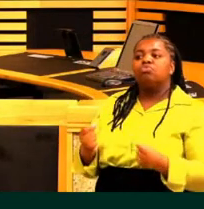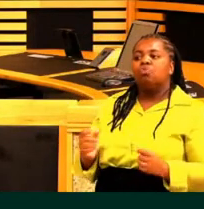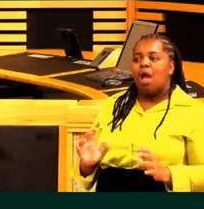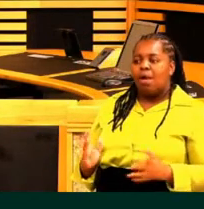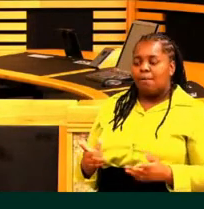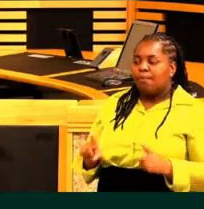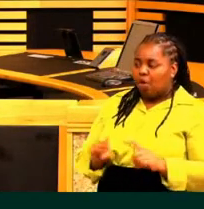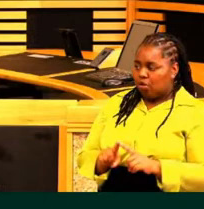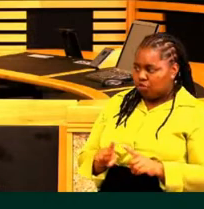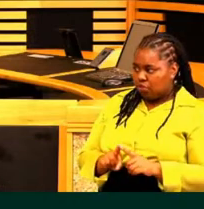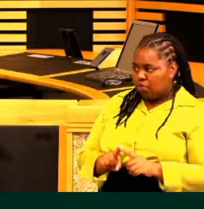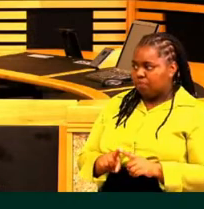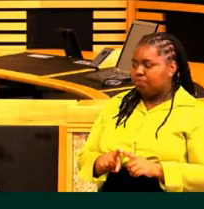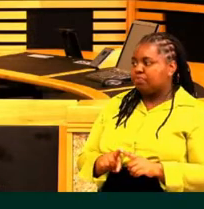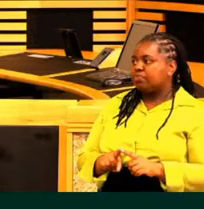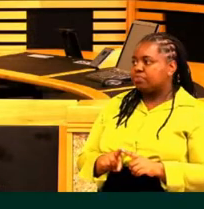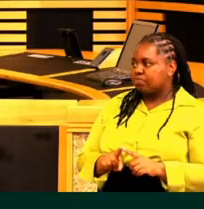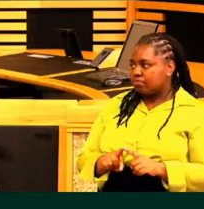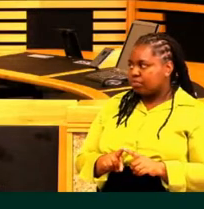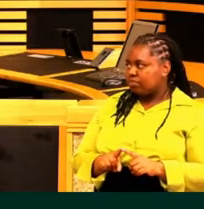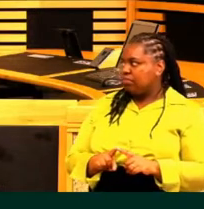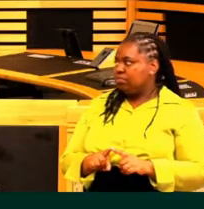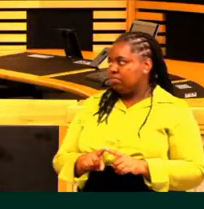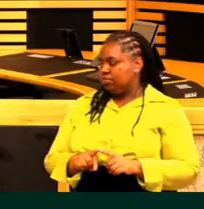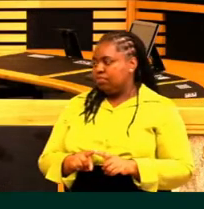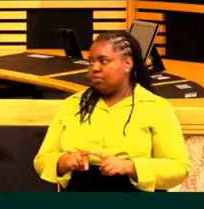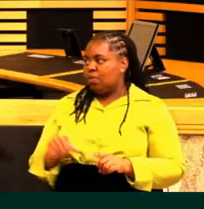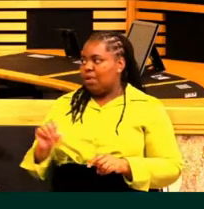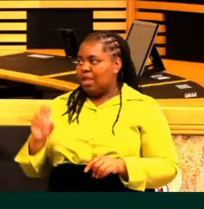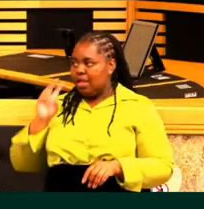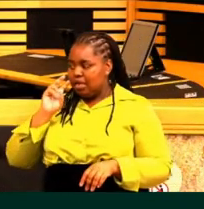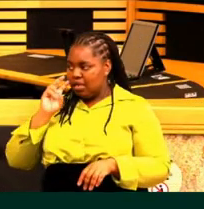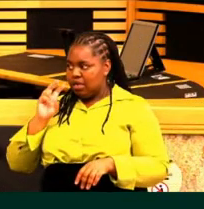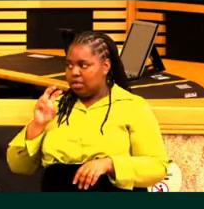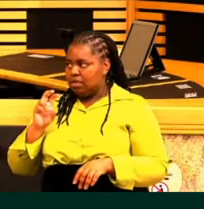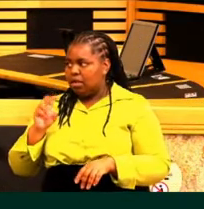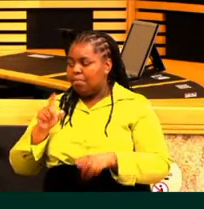also we need an immense intervention because